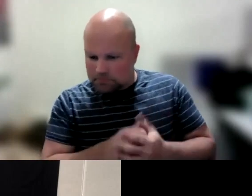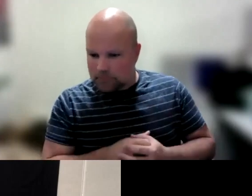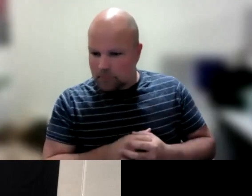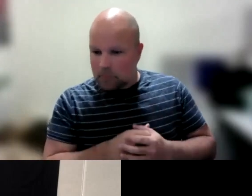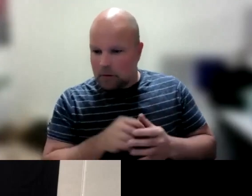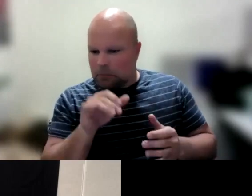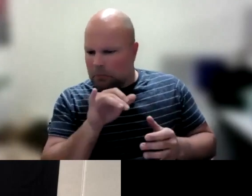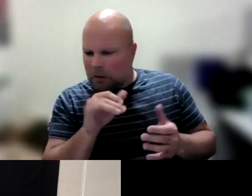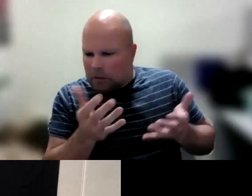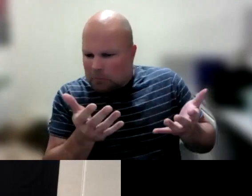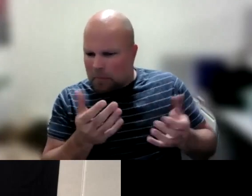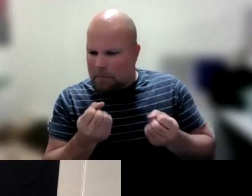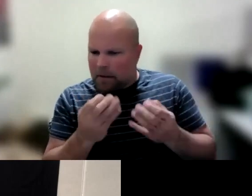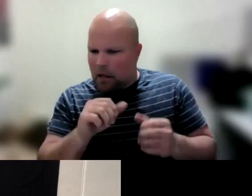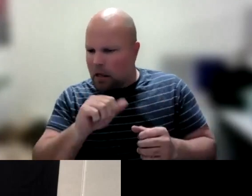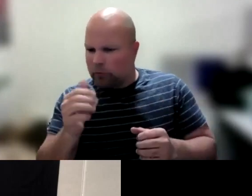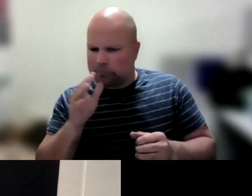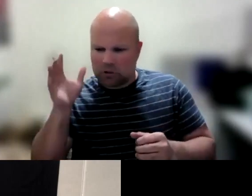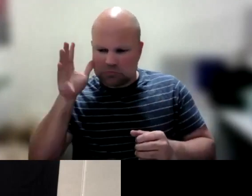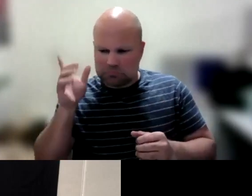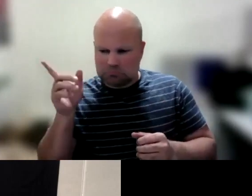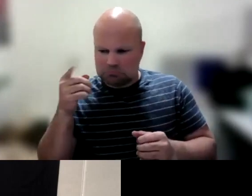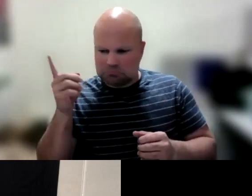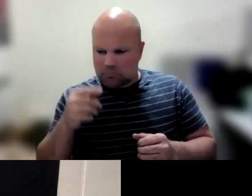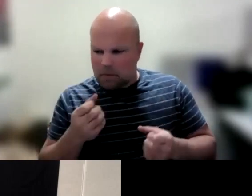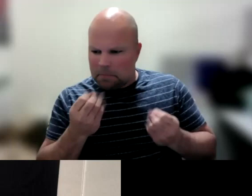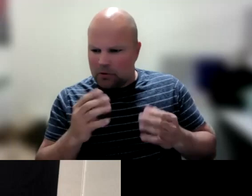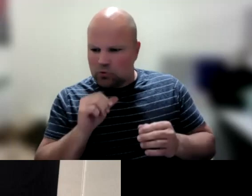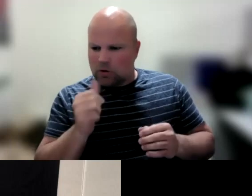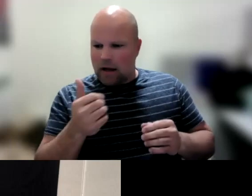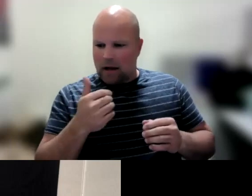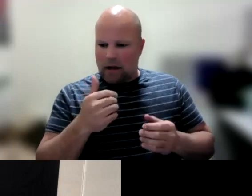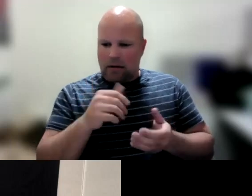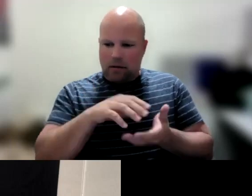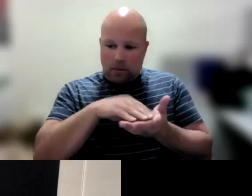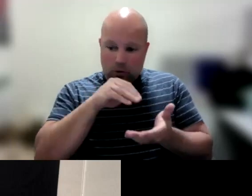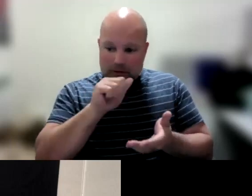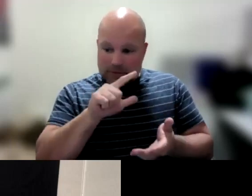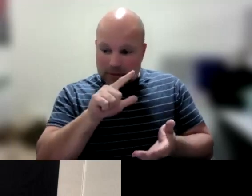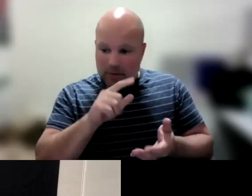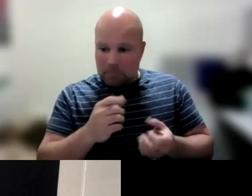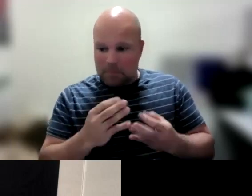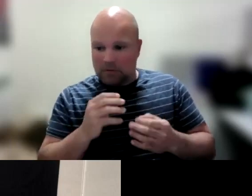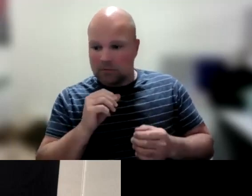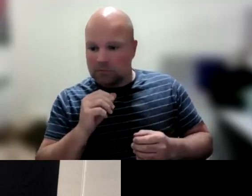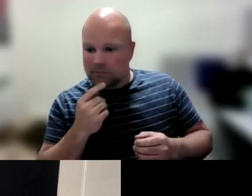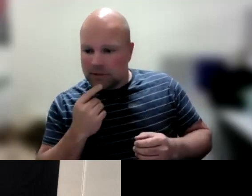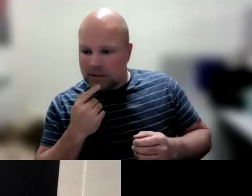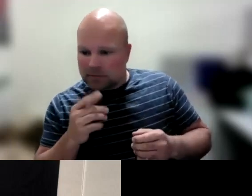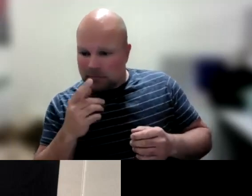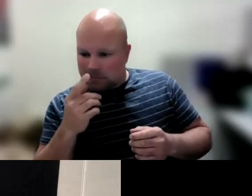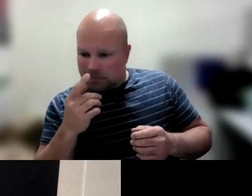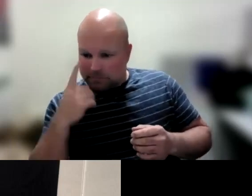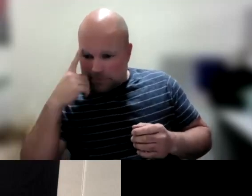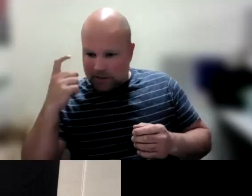mainstream schools? Like so many other parents, many do not learn ASL, and many